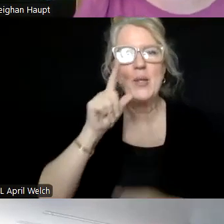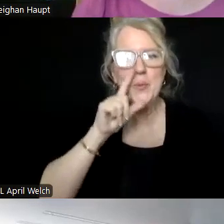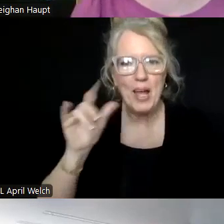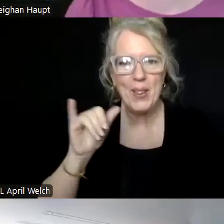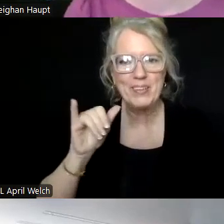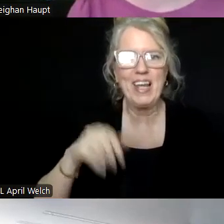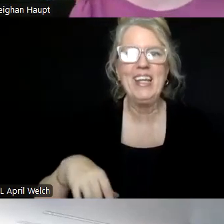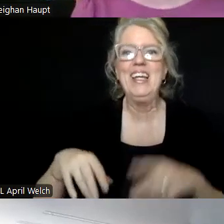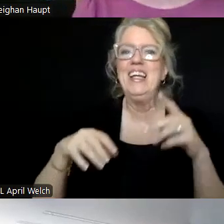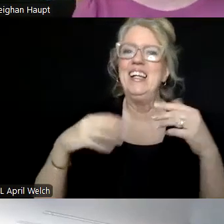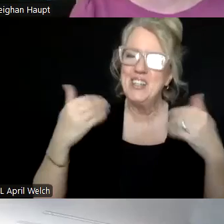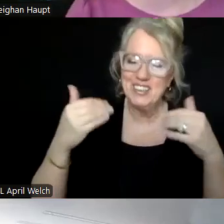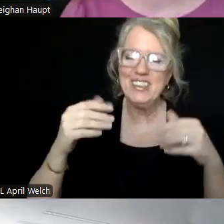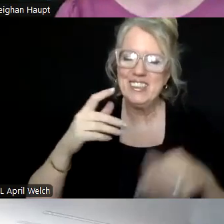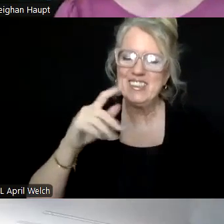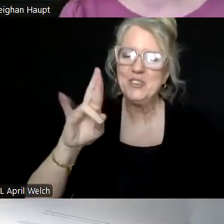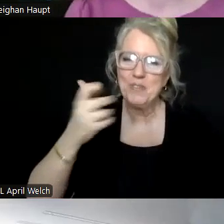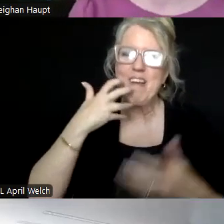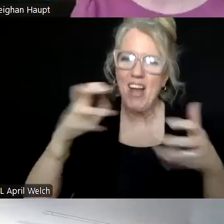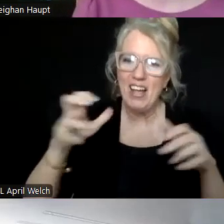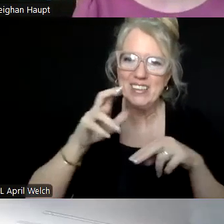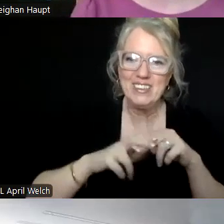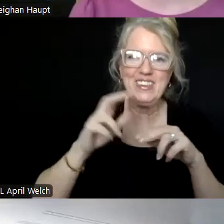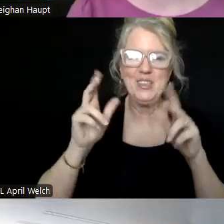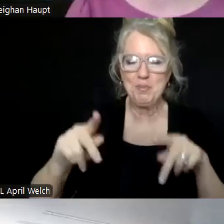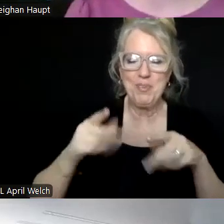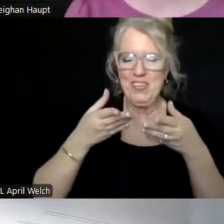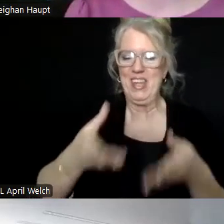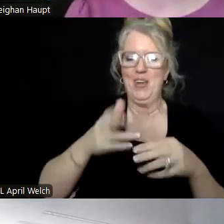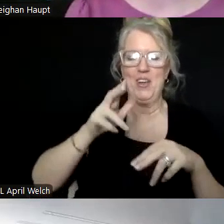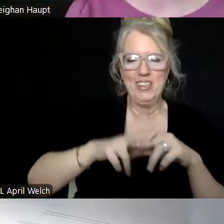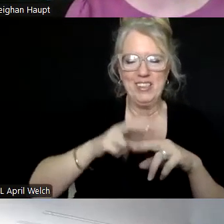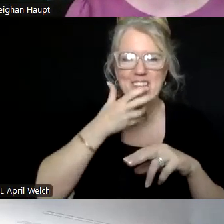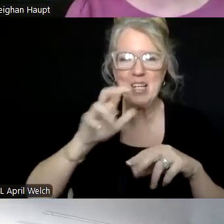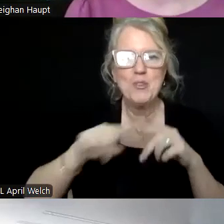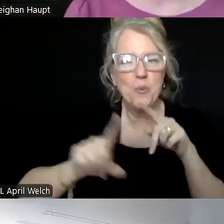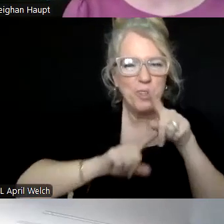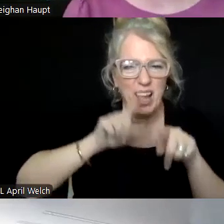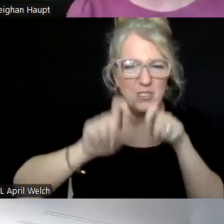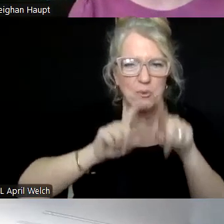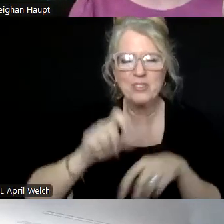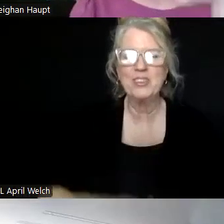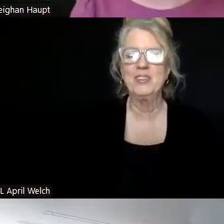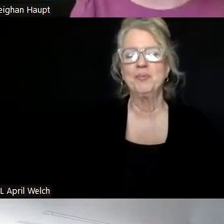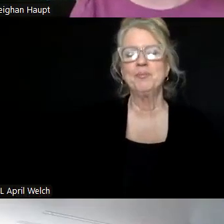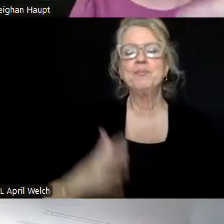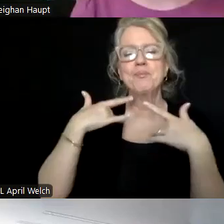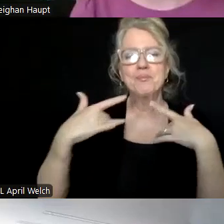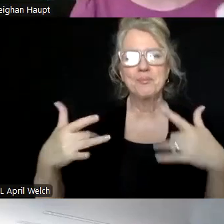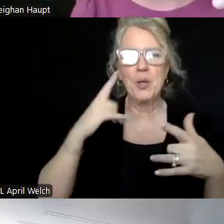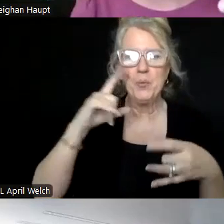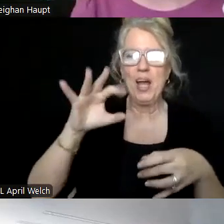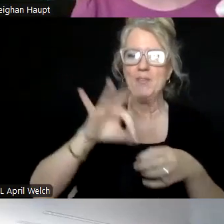is a trivia hot seat. Somebody is on the hot seat and we ask them questions. We usually have a poll